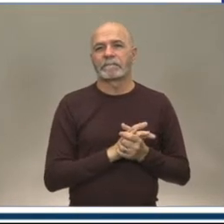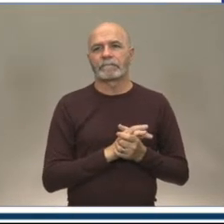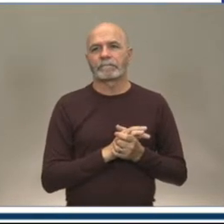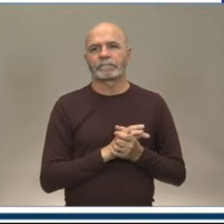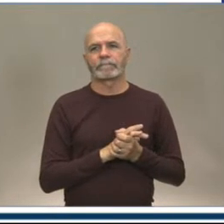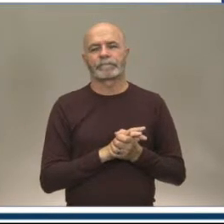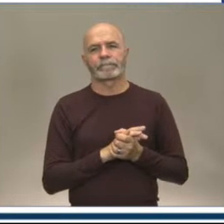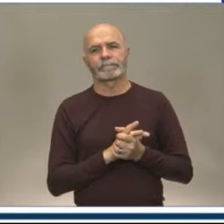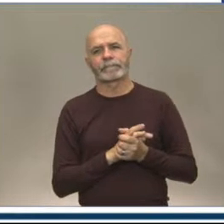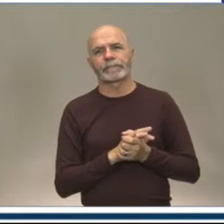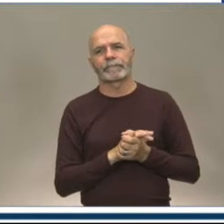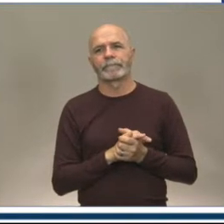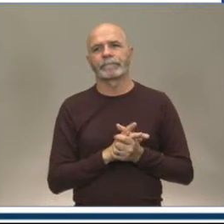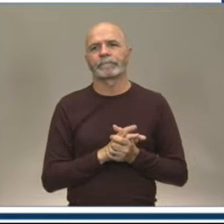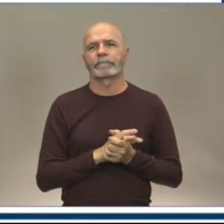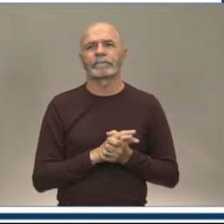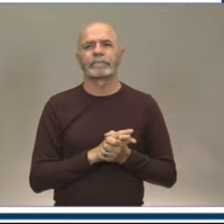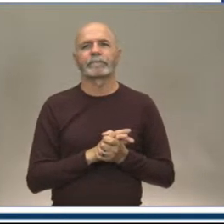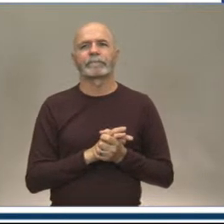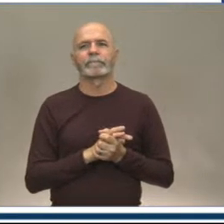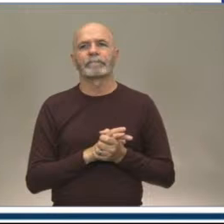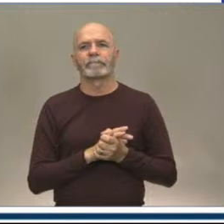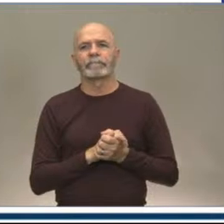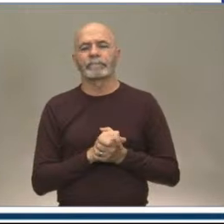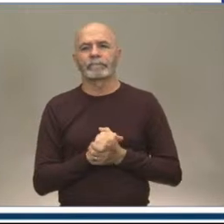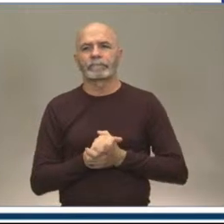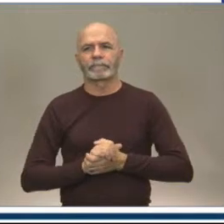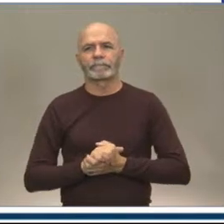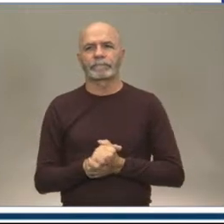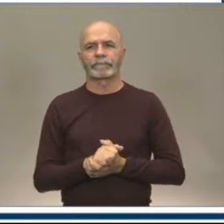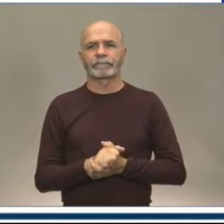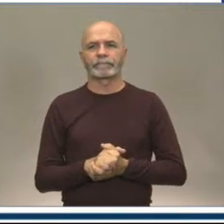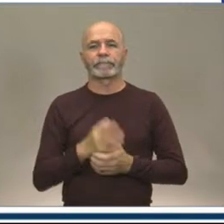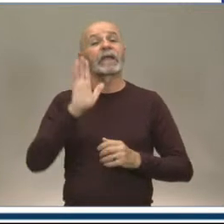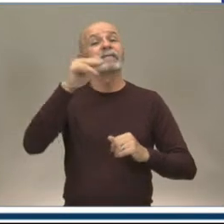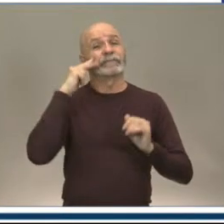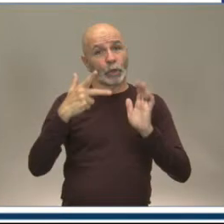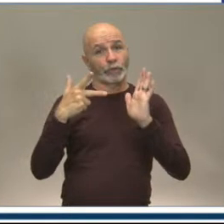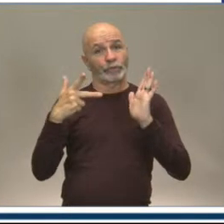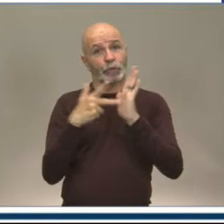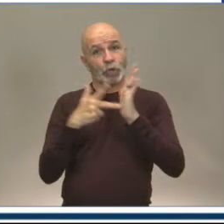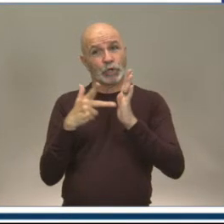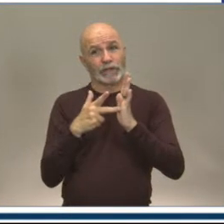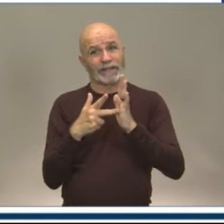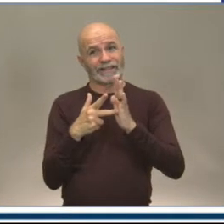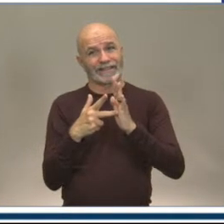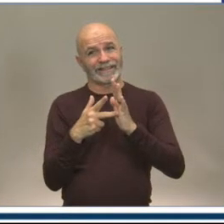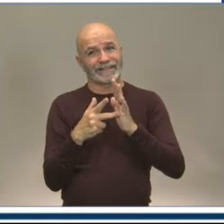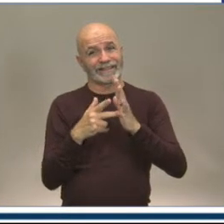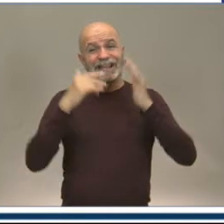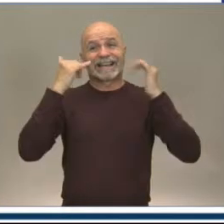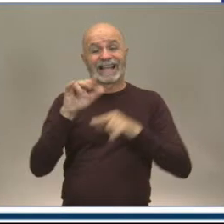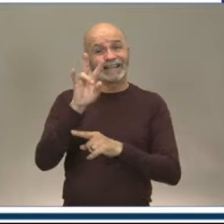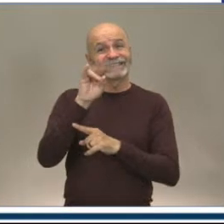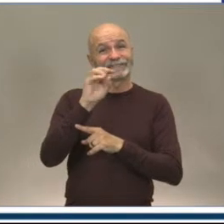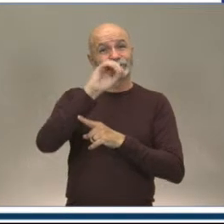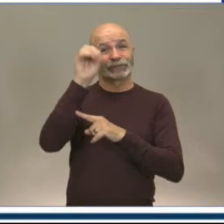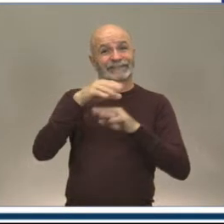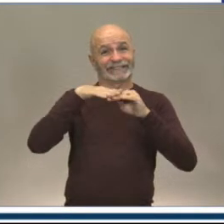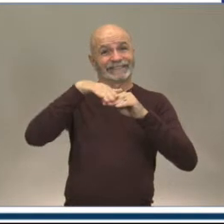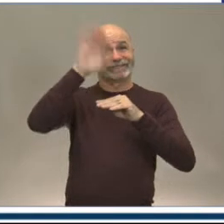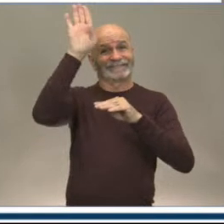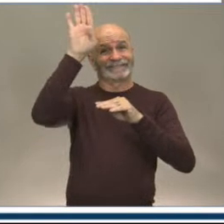me when the age limit will be dropped for the third doses from below 70. The NACI, but that'll be based on